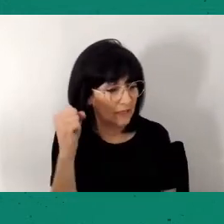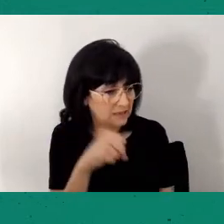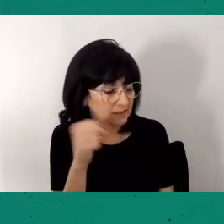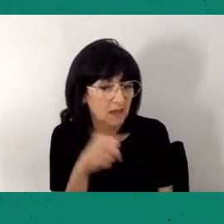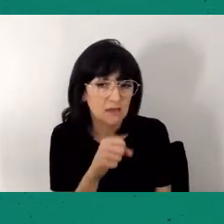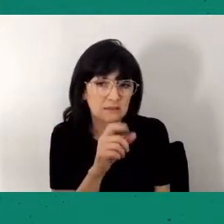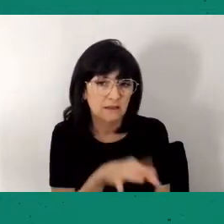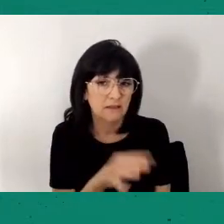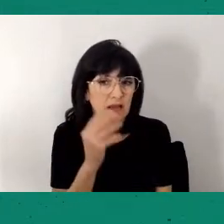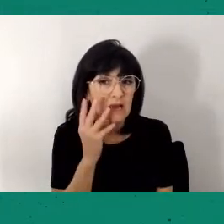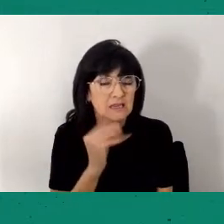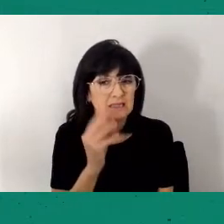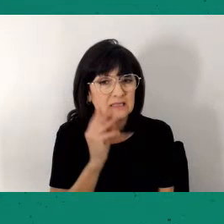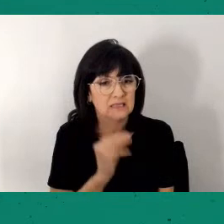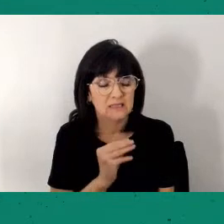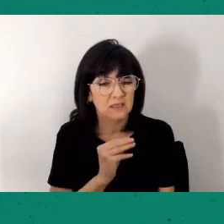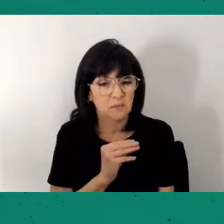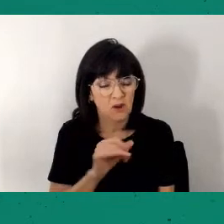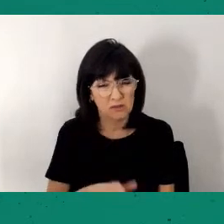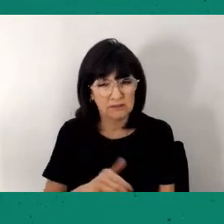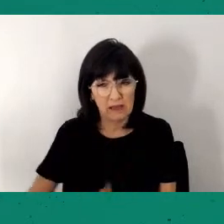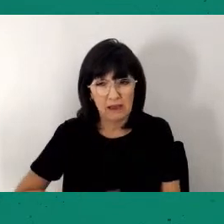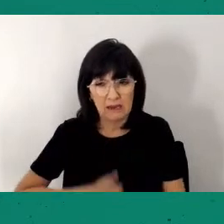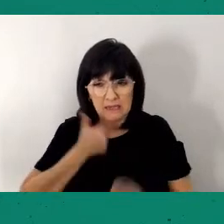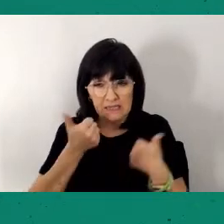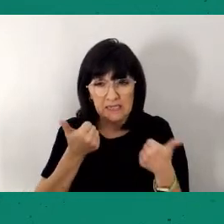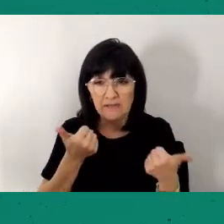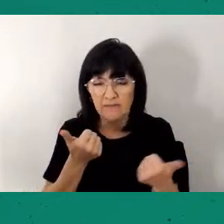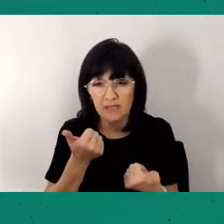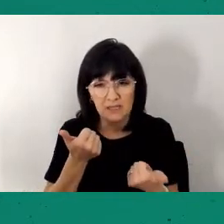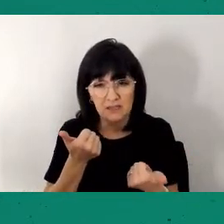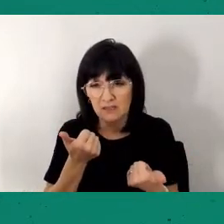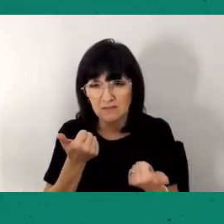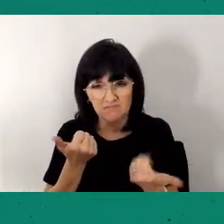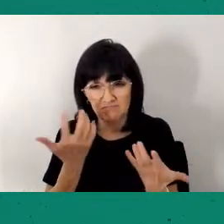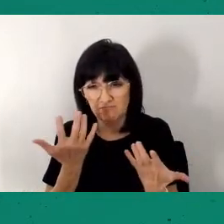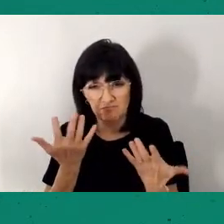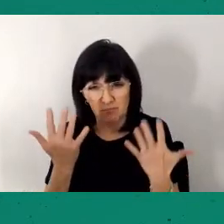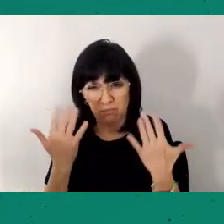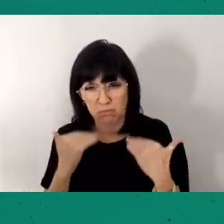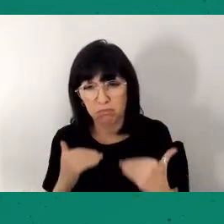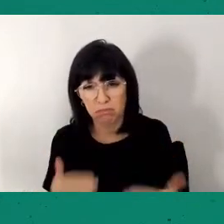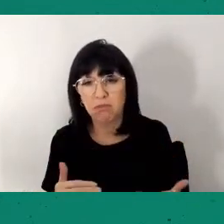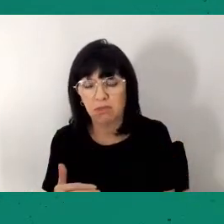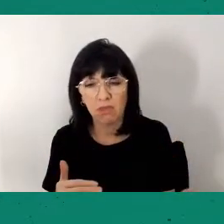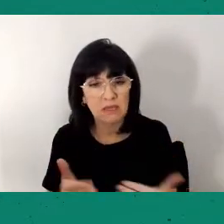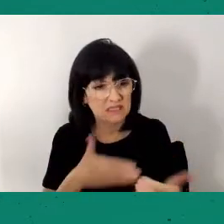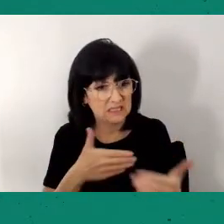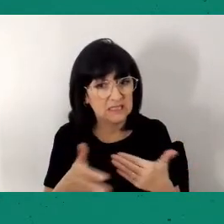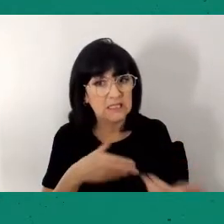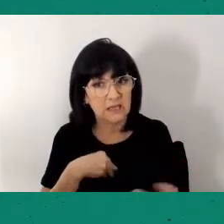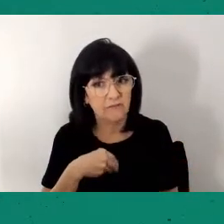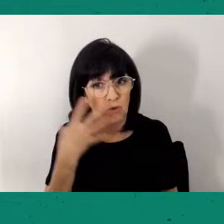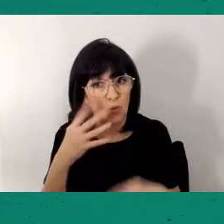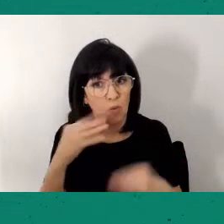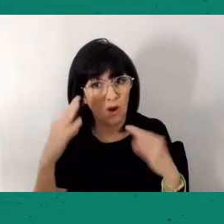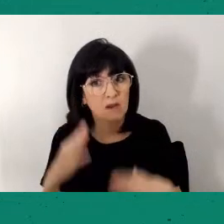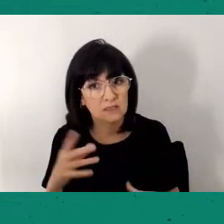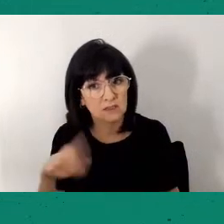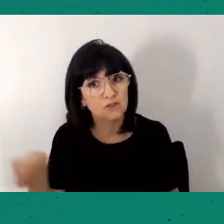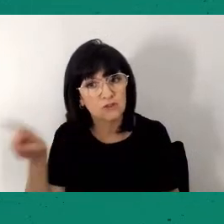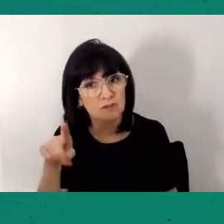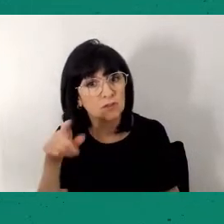experiences that they're living in. When I came along and when I was going to school, even Black teachers, women teachers, could not even be